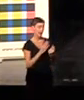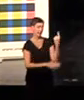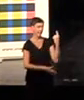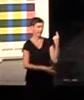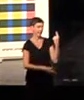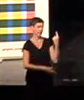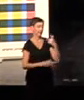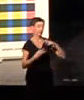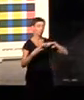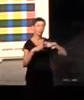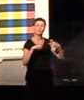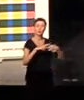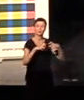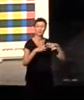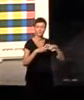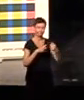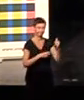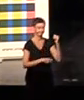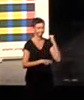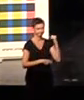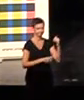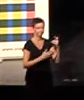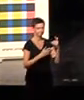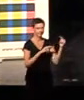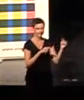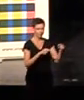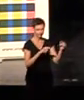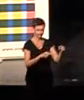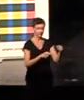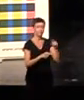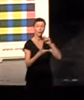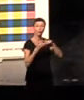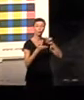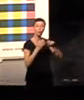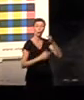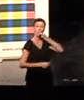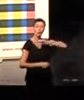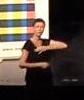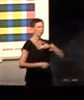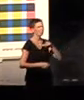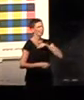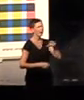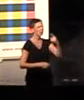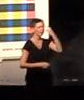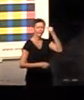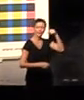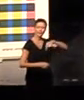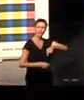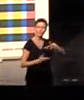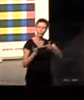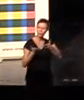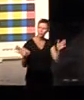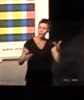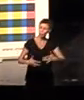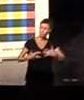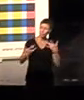in brussels en en de john is als be how come you ar vinking dat dat de general op